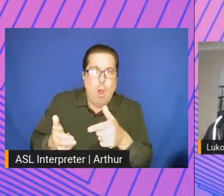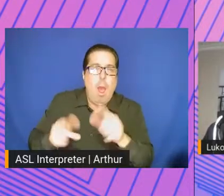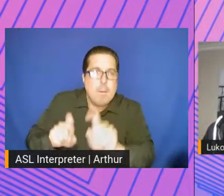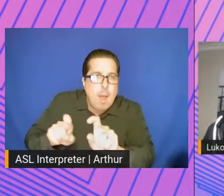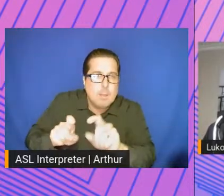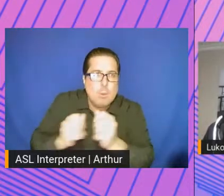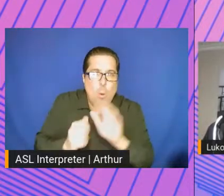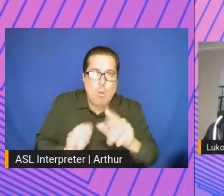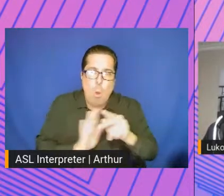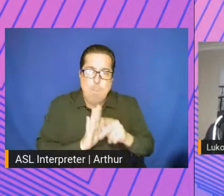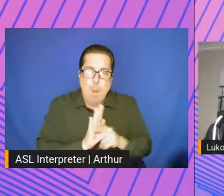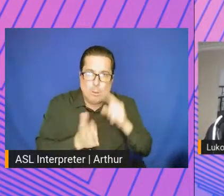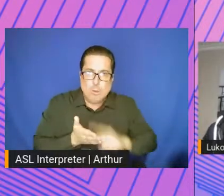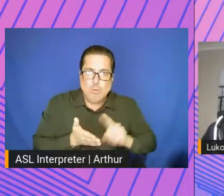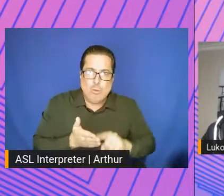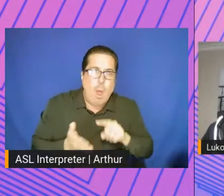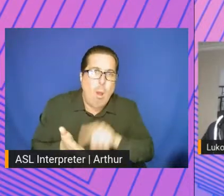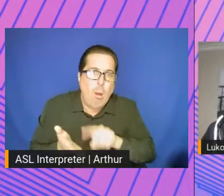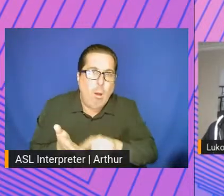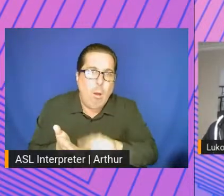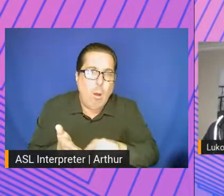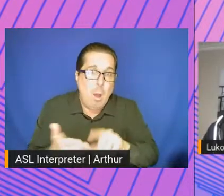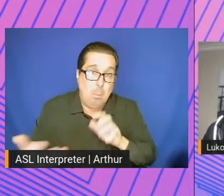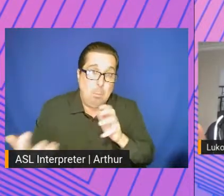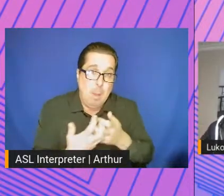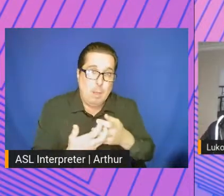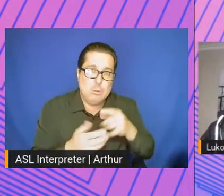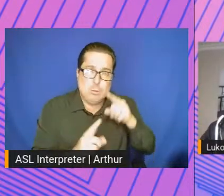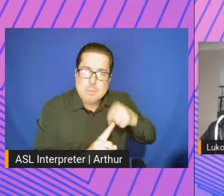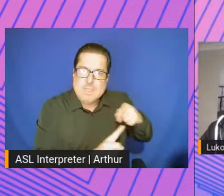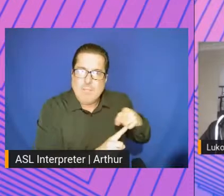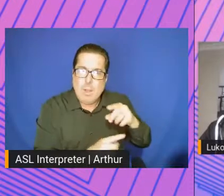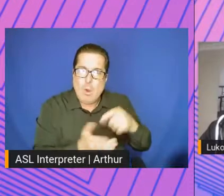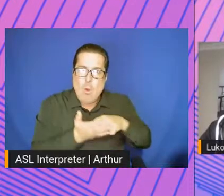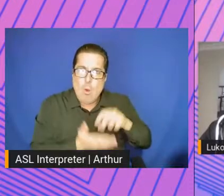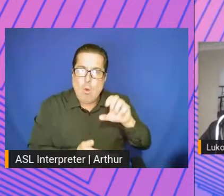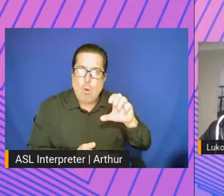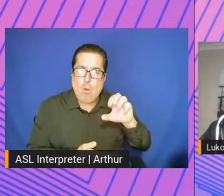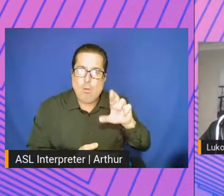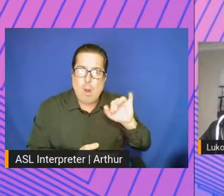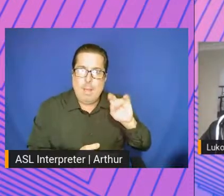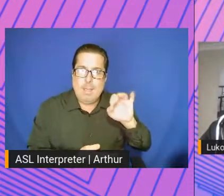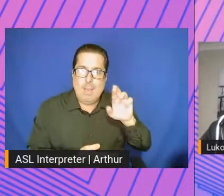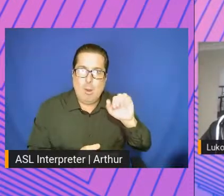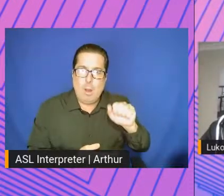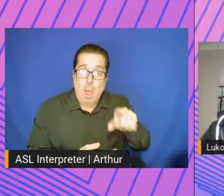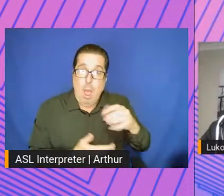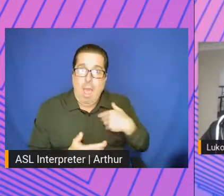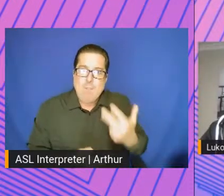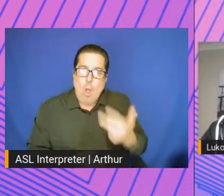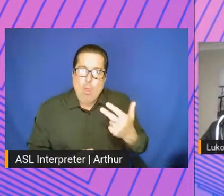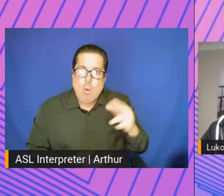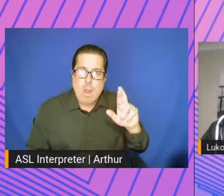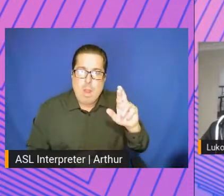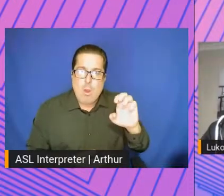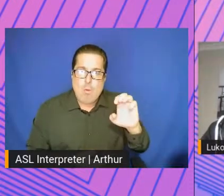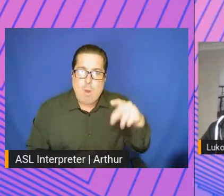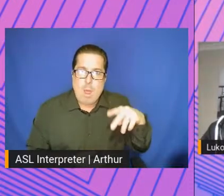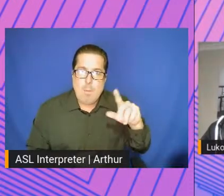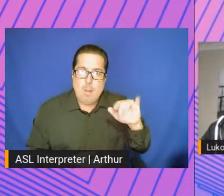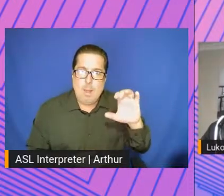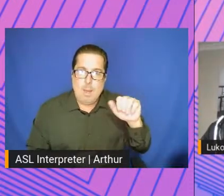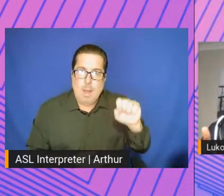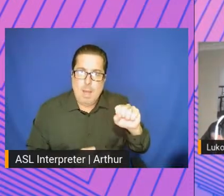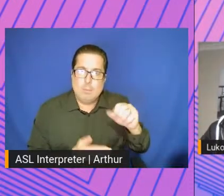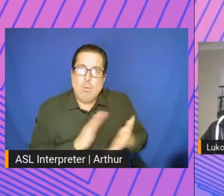your policy checks to make sure that it meets certain criteria, like maybe always have 3 replicas running of your pods defined in